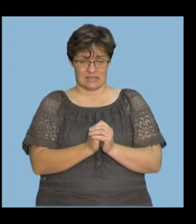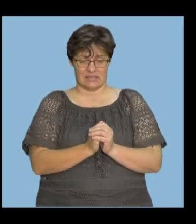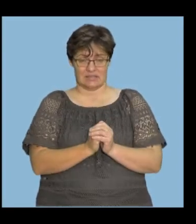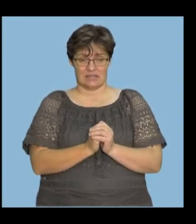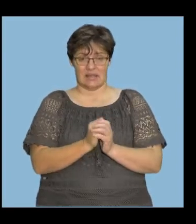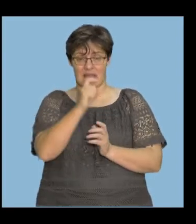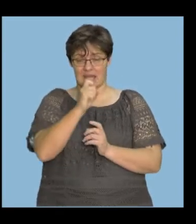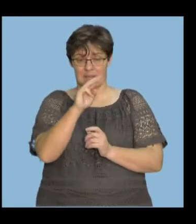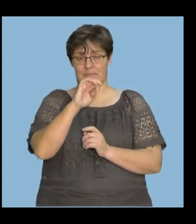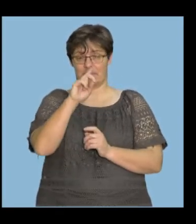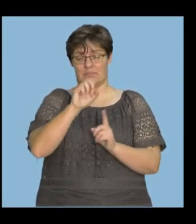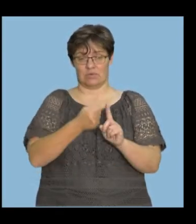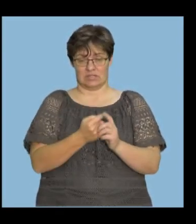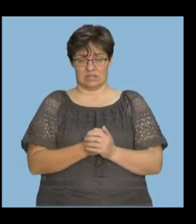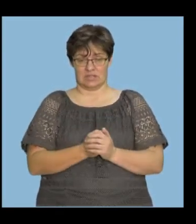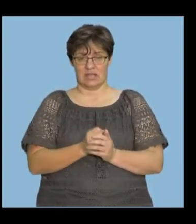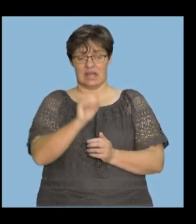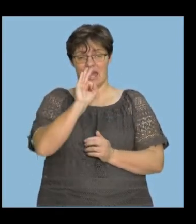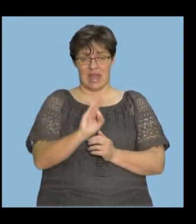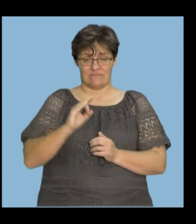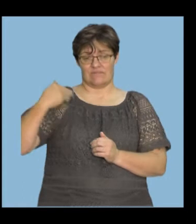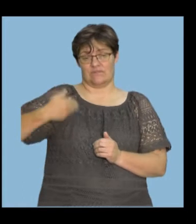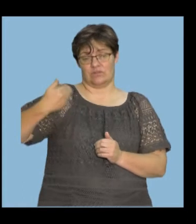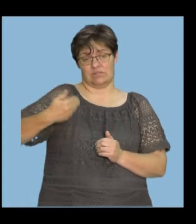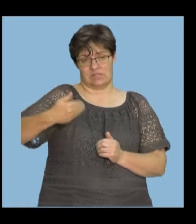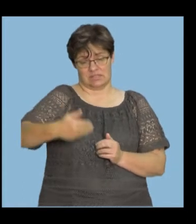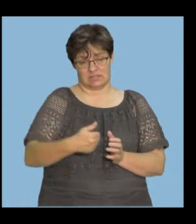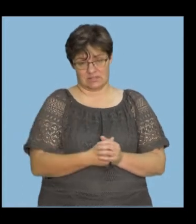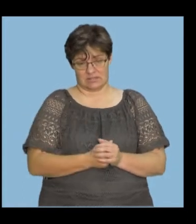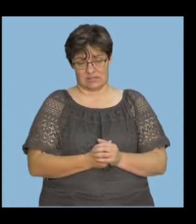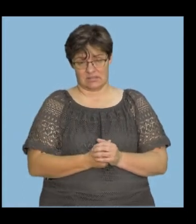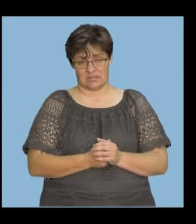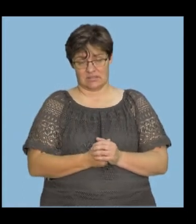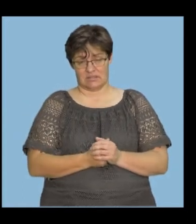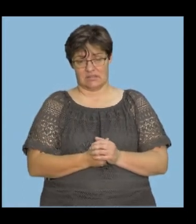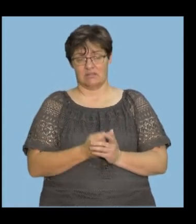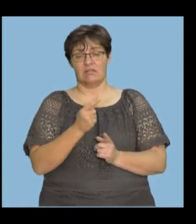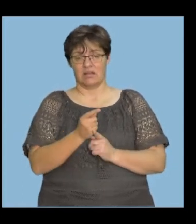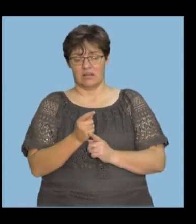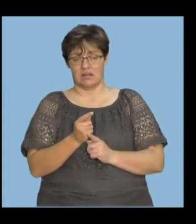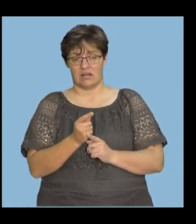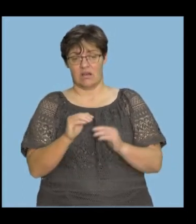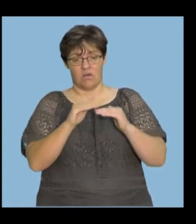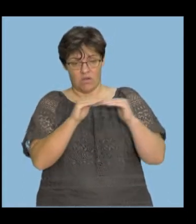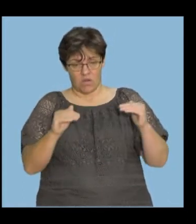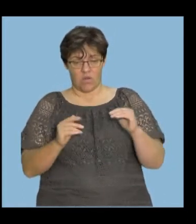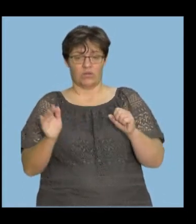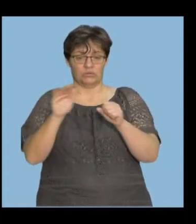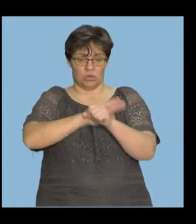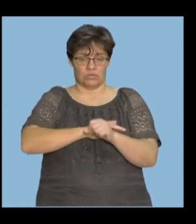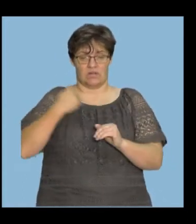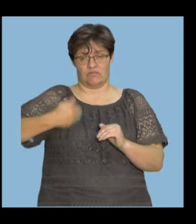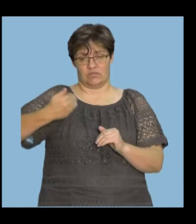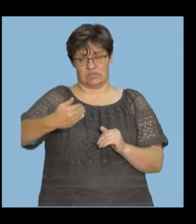midpoint, F is the frequency, and this is the frequency which is over the total frequency.